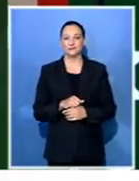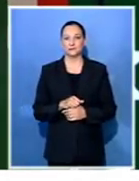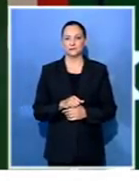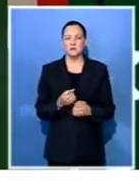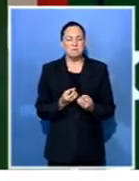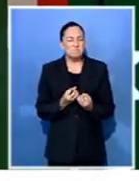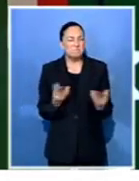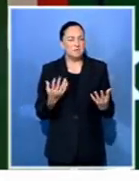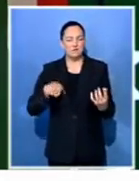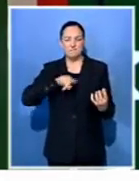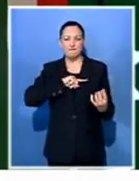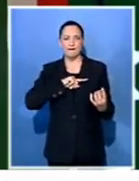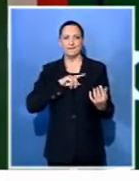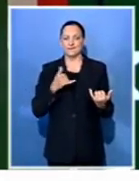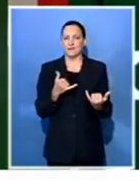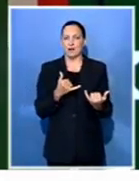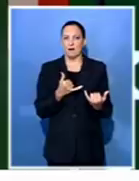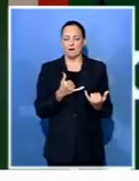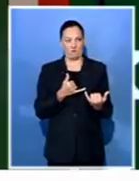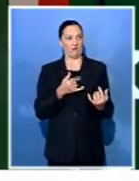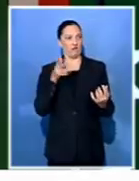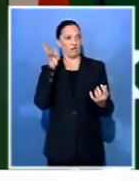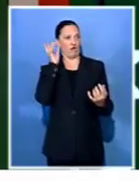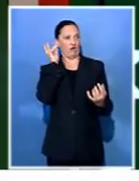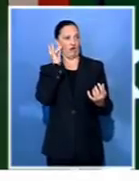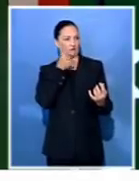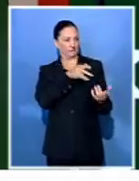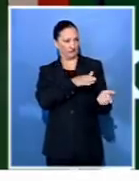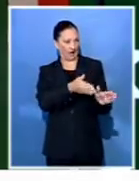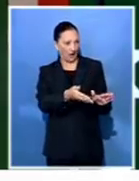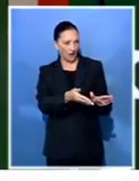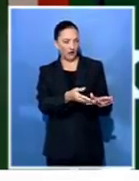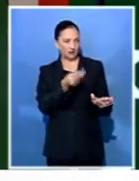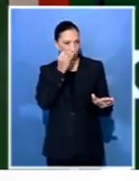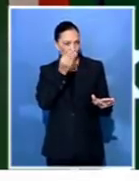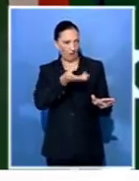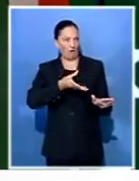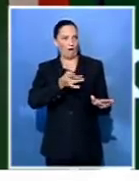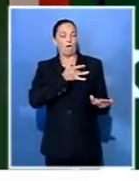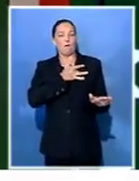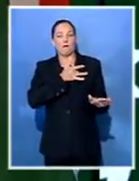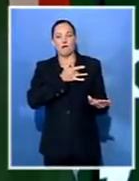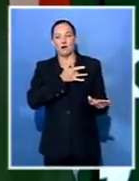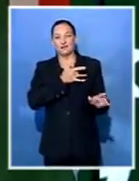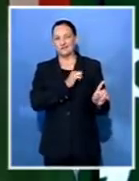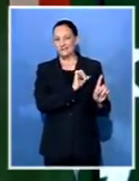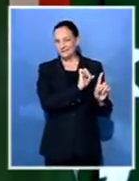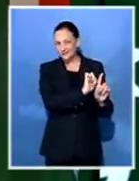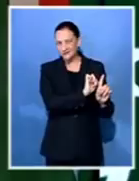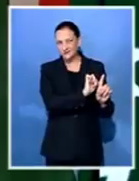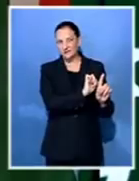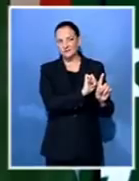When many of us received the news of the passing of Dr Zola Skweyiya,